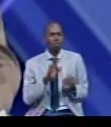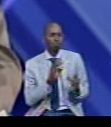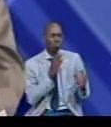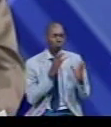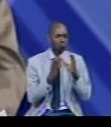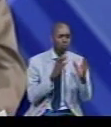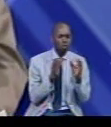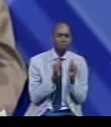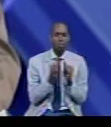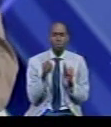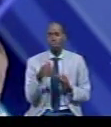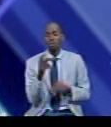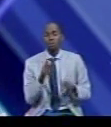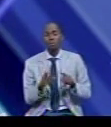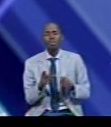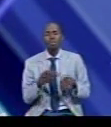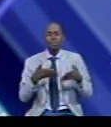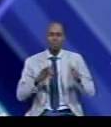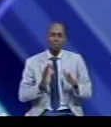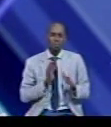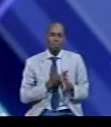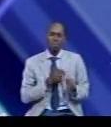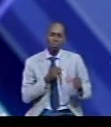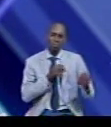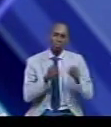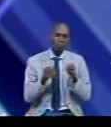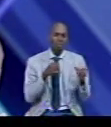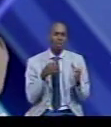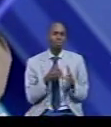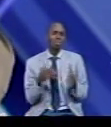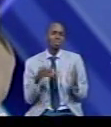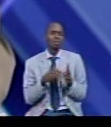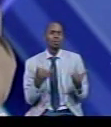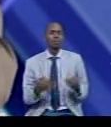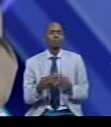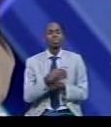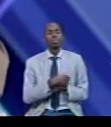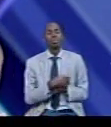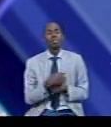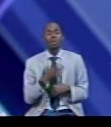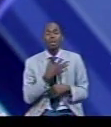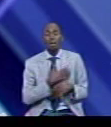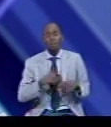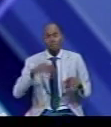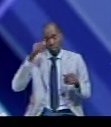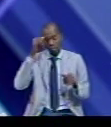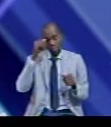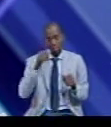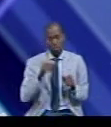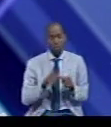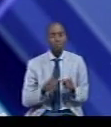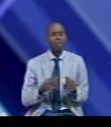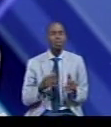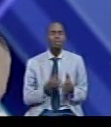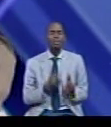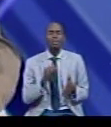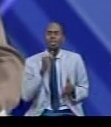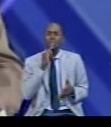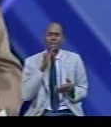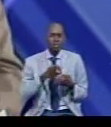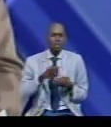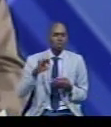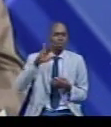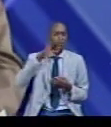us fight it today wonderfully and gloriously. And remember, it is spiritual experience